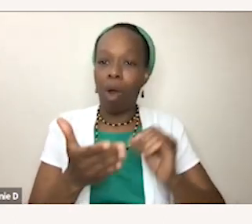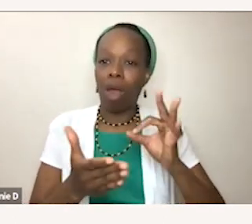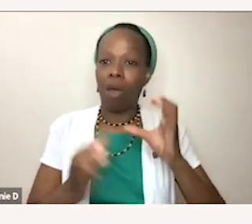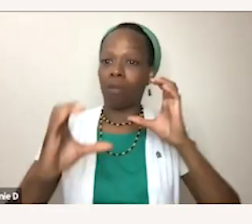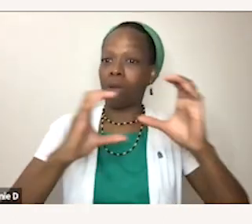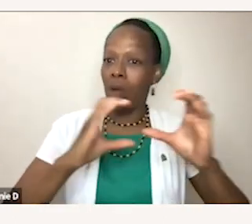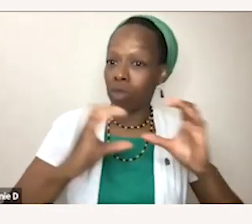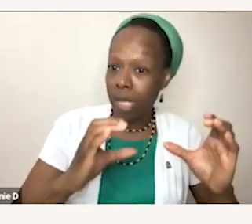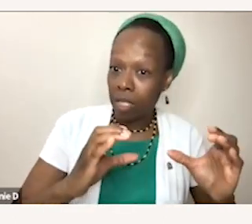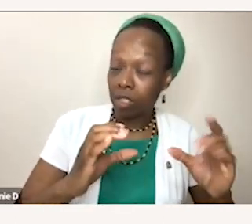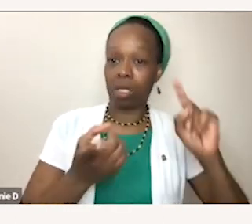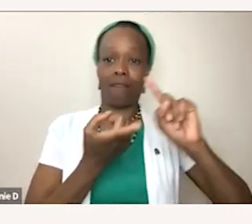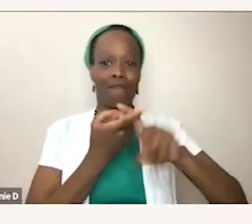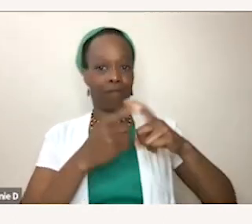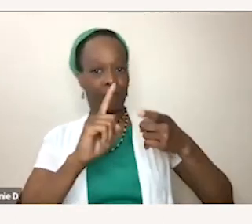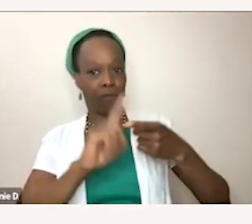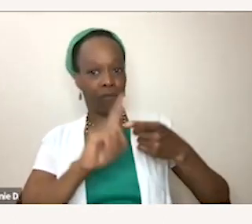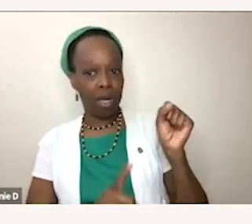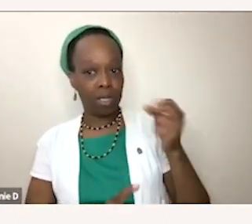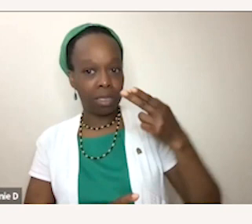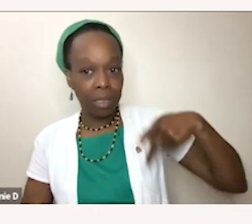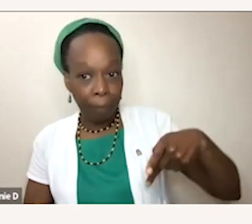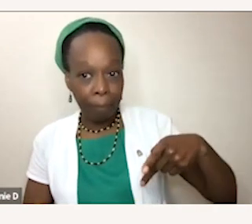leadership within our.